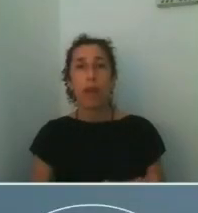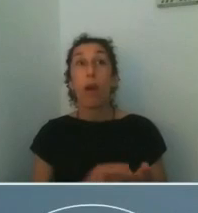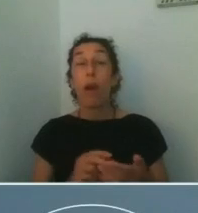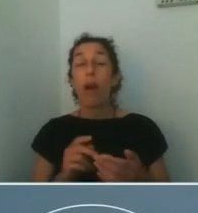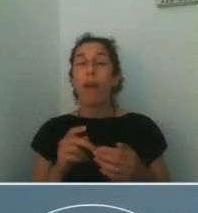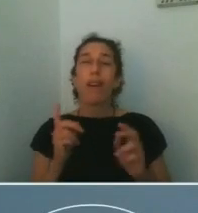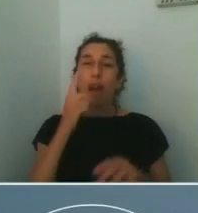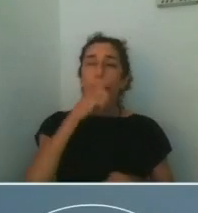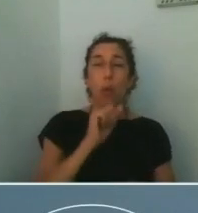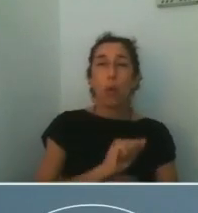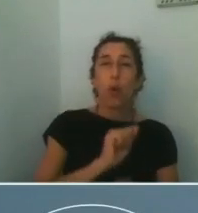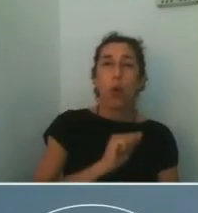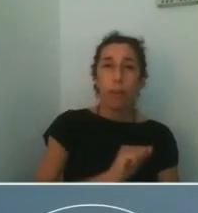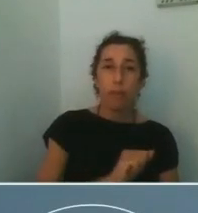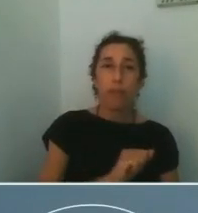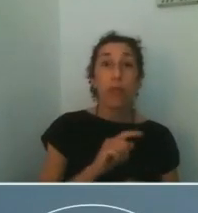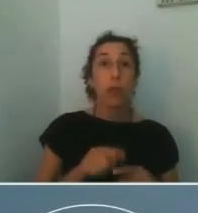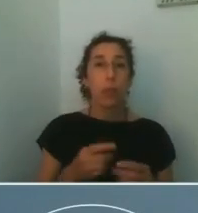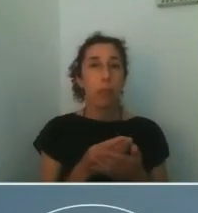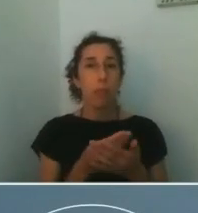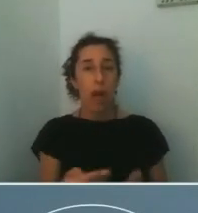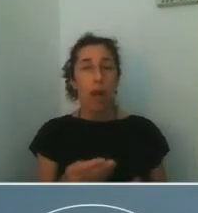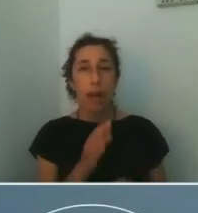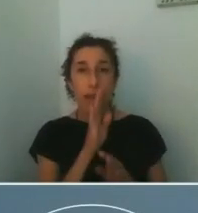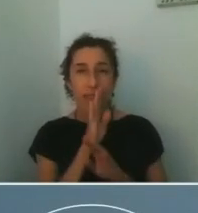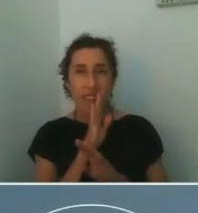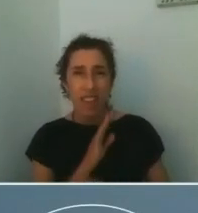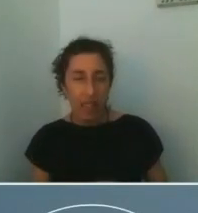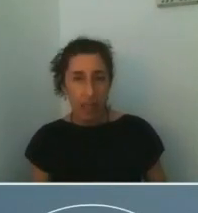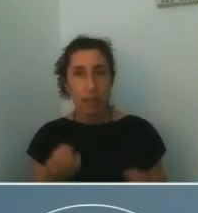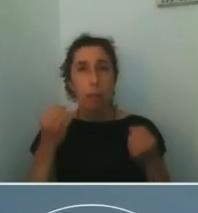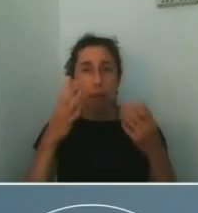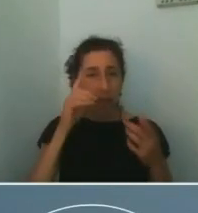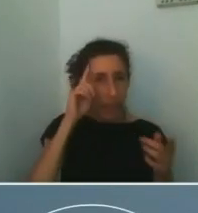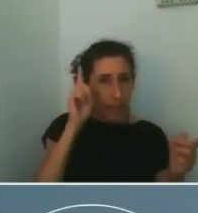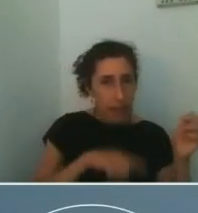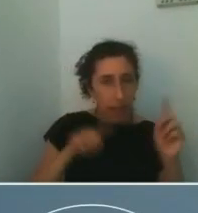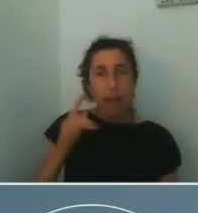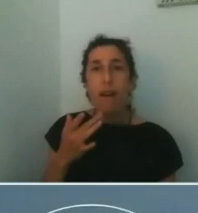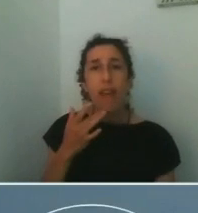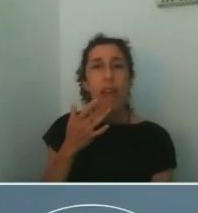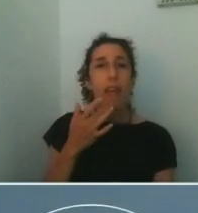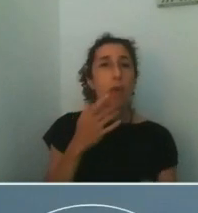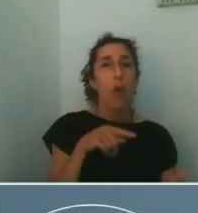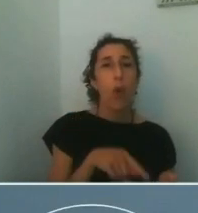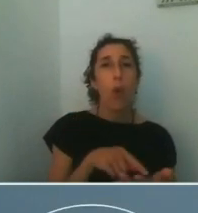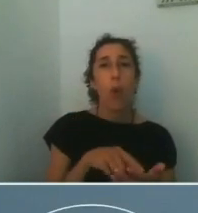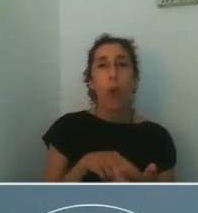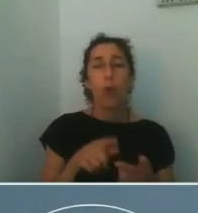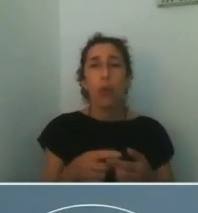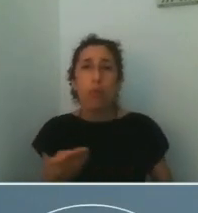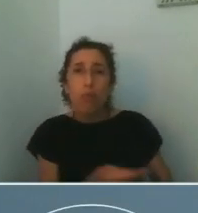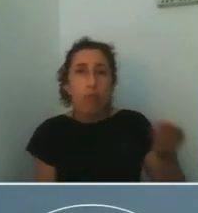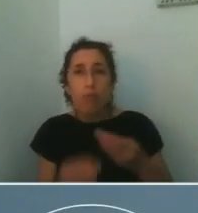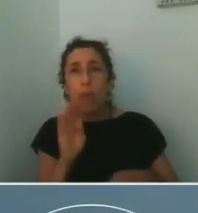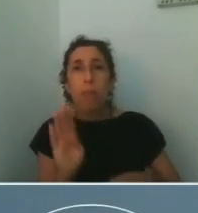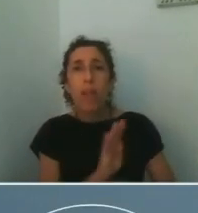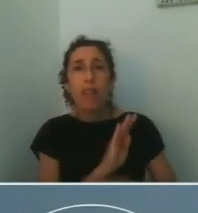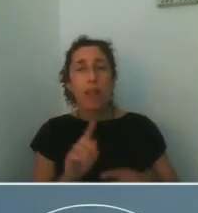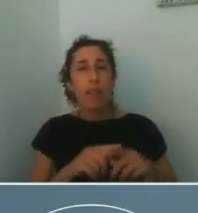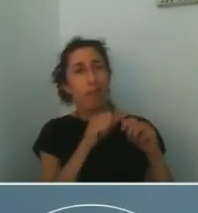is an organization that is, as Attorney General James said, organized under New